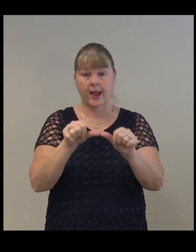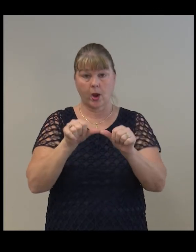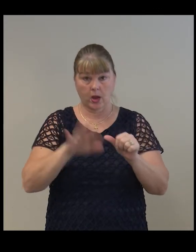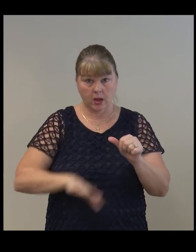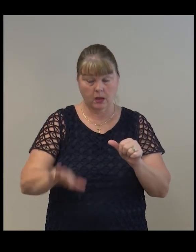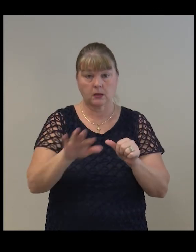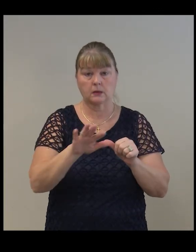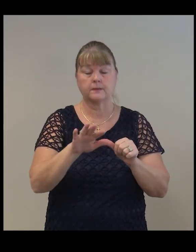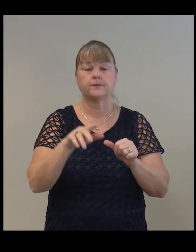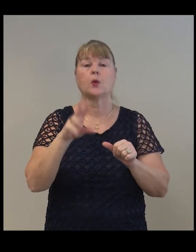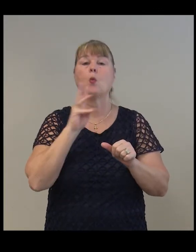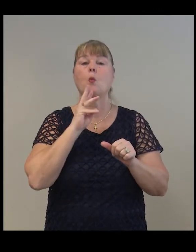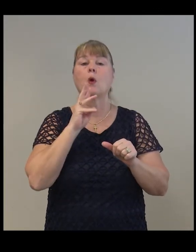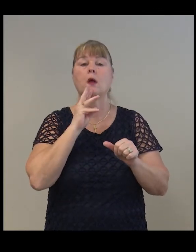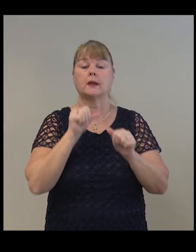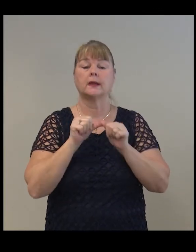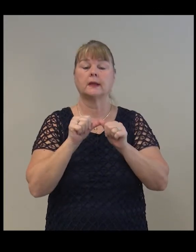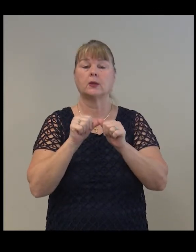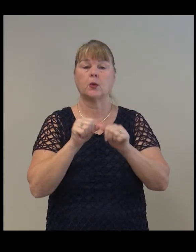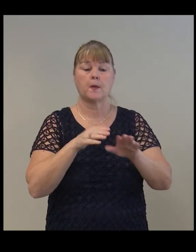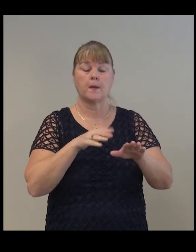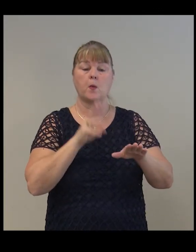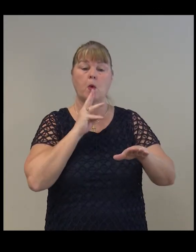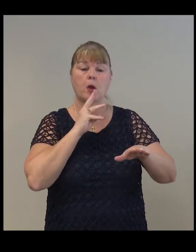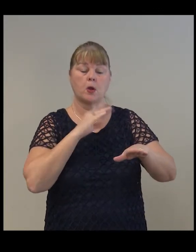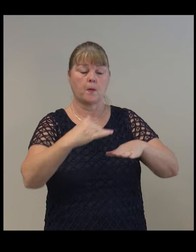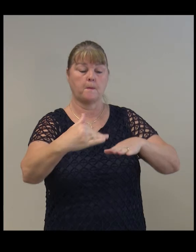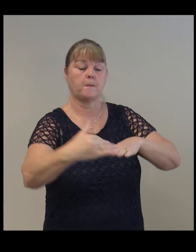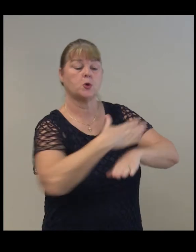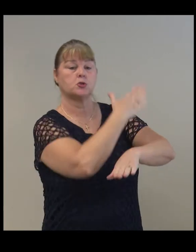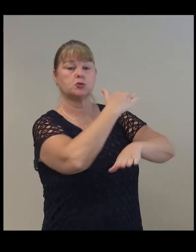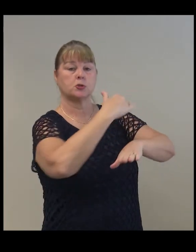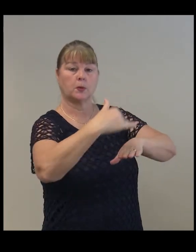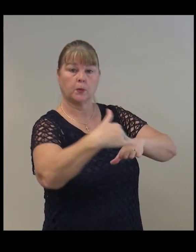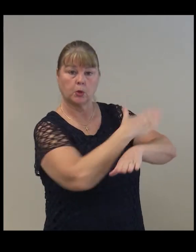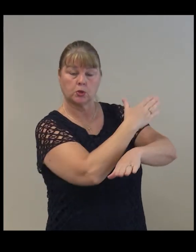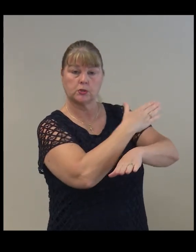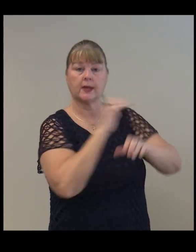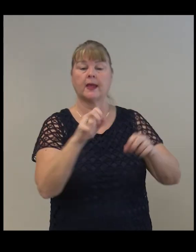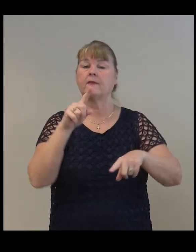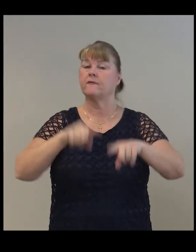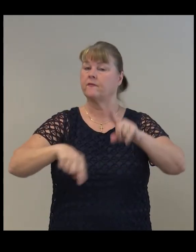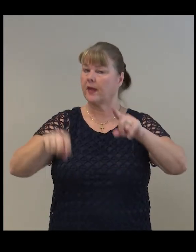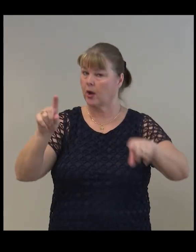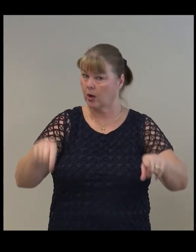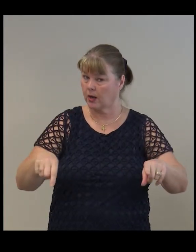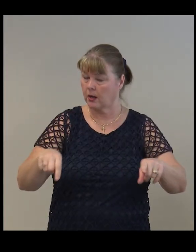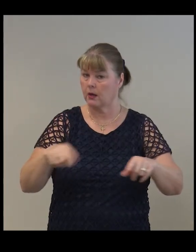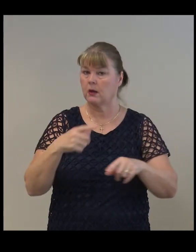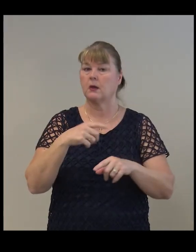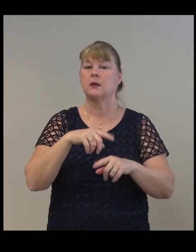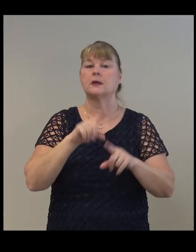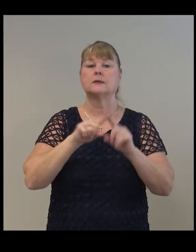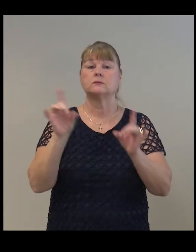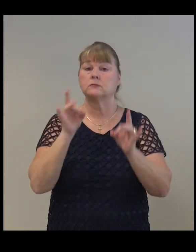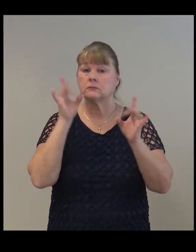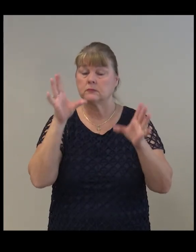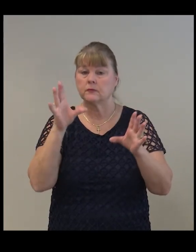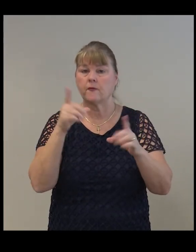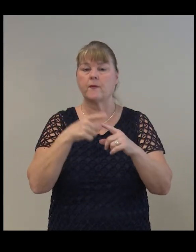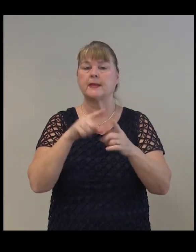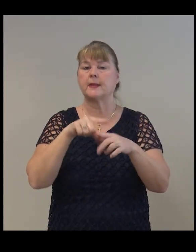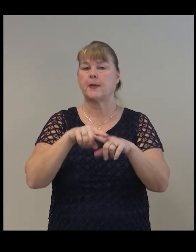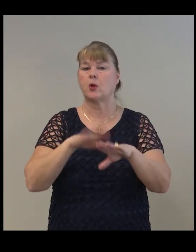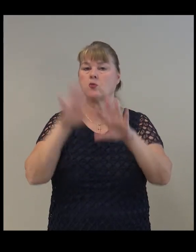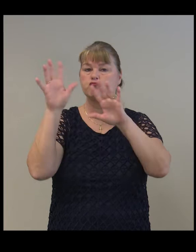County is that water was being pushed inland. Now, storm surge can vary in its severity depending on rainfall, depending